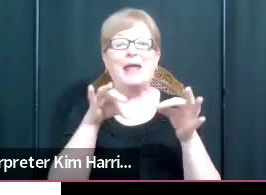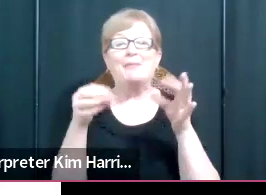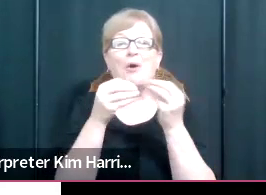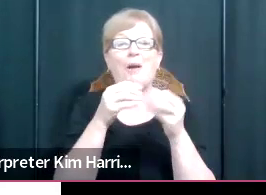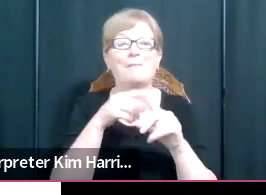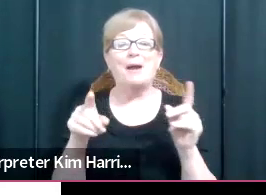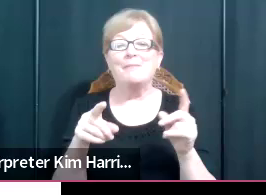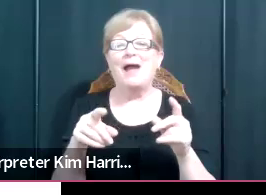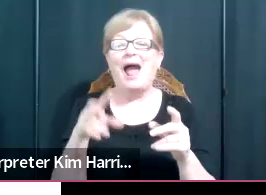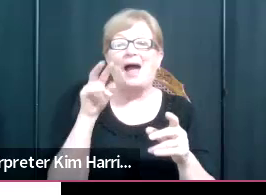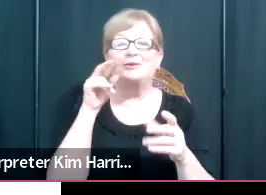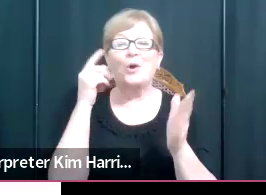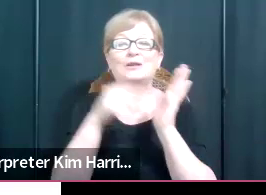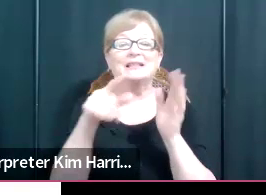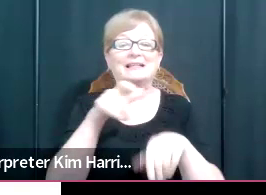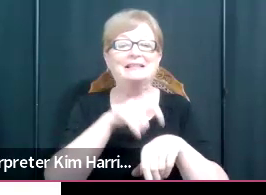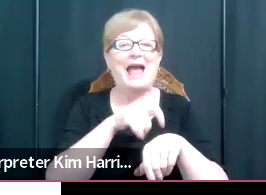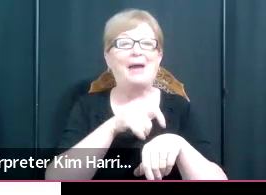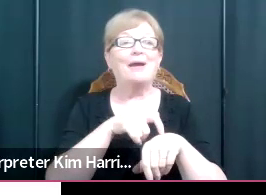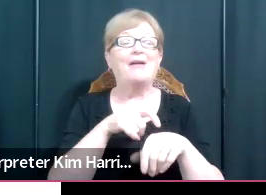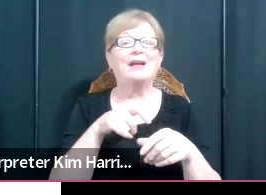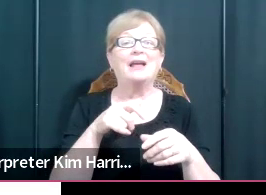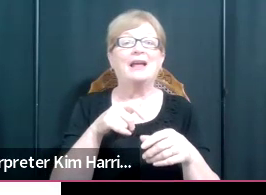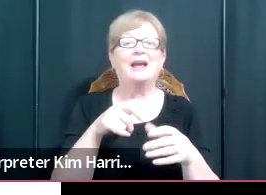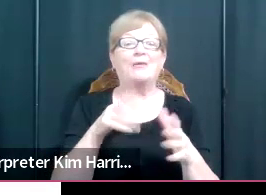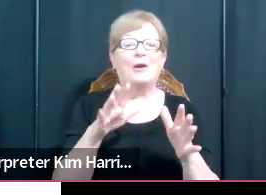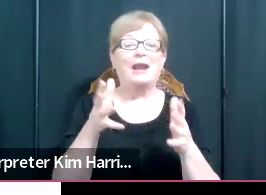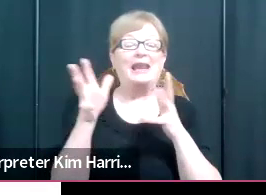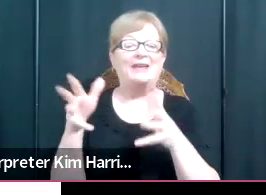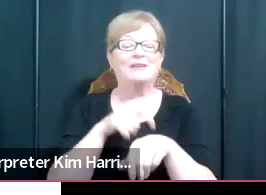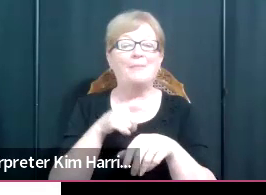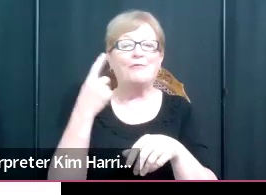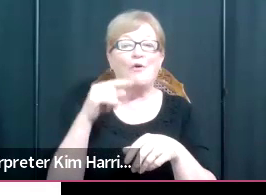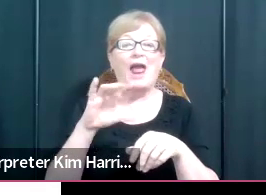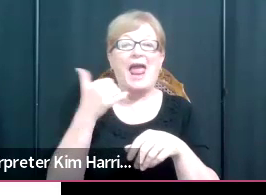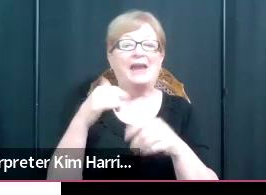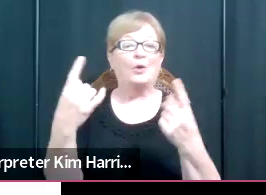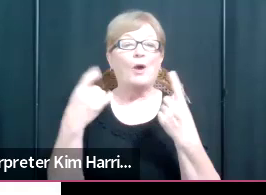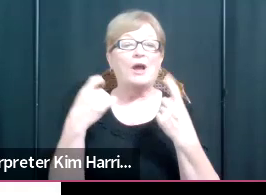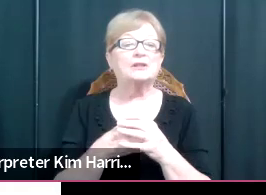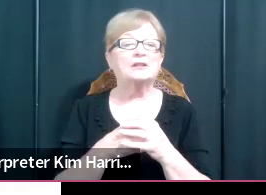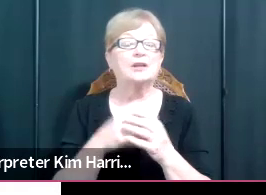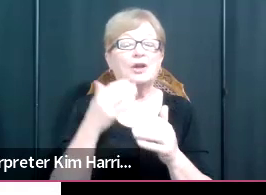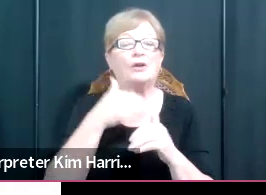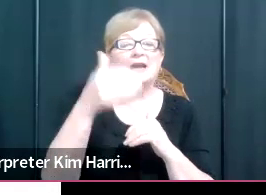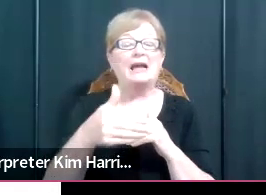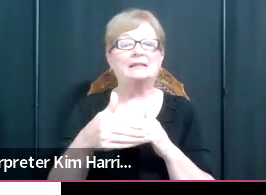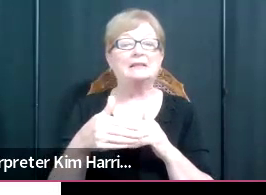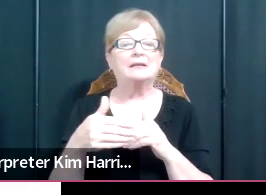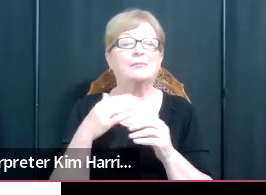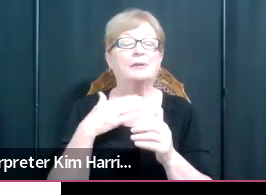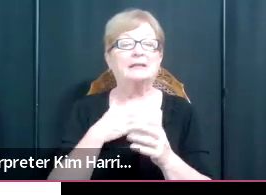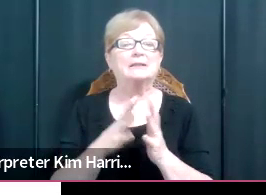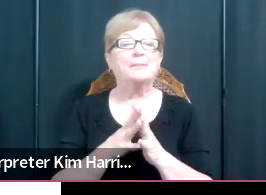but I'm looking at the time and I want to make sure we have time for any questions. Can we go to the next slide, Erin?